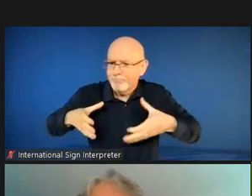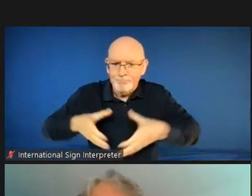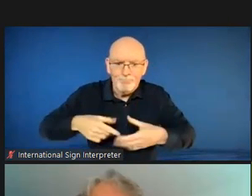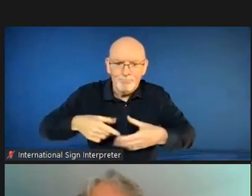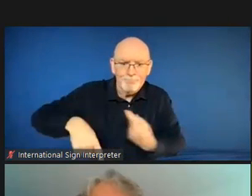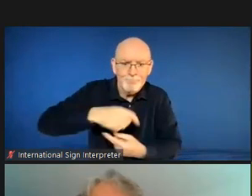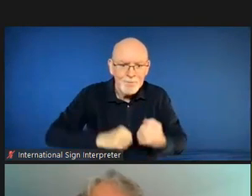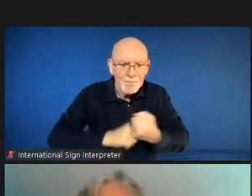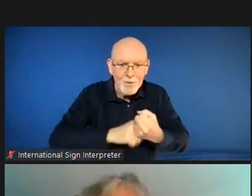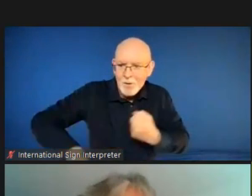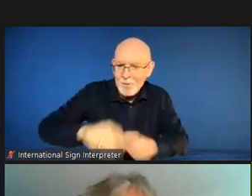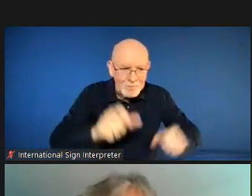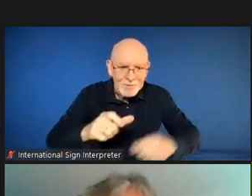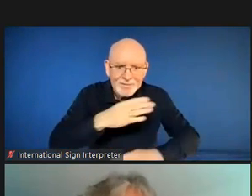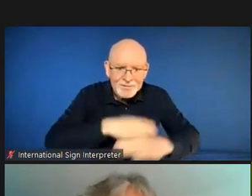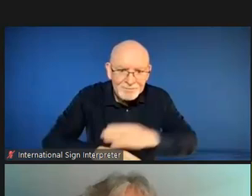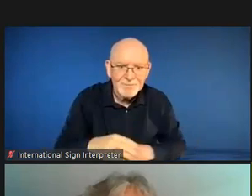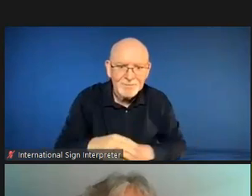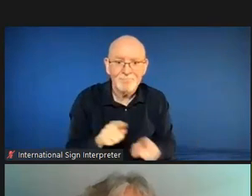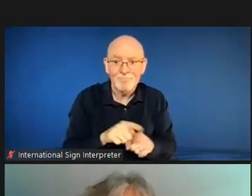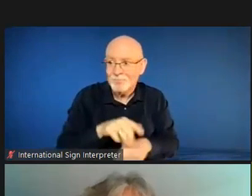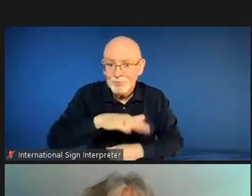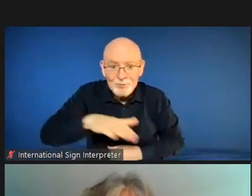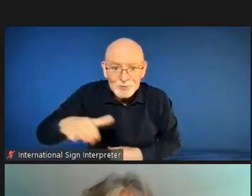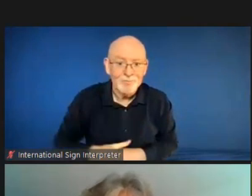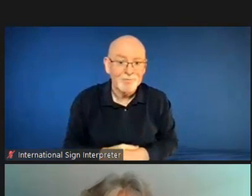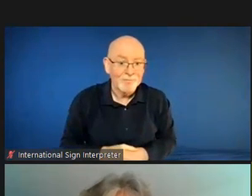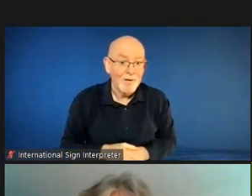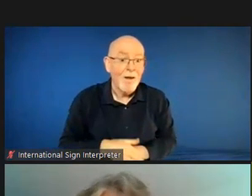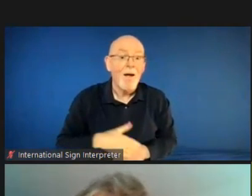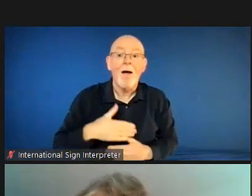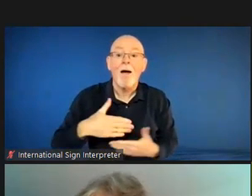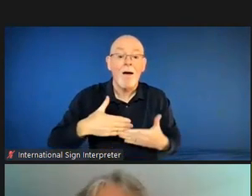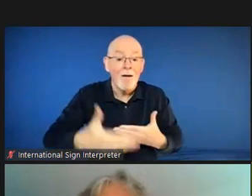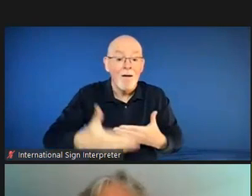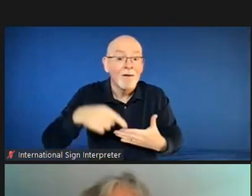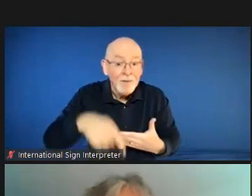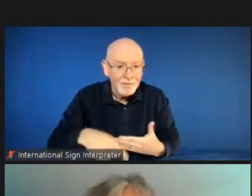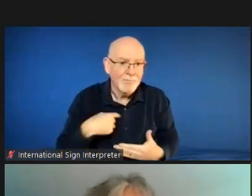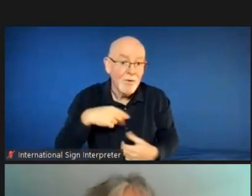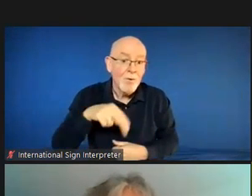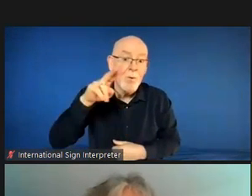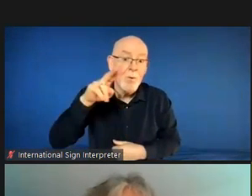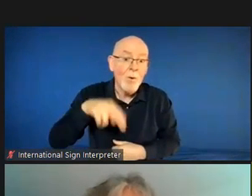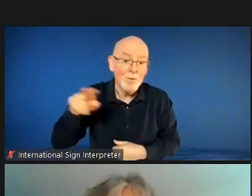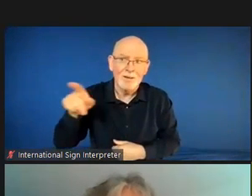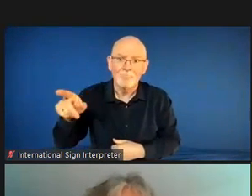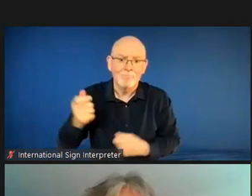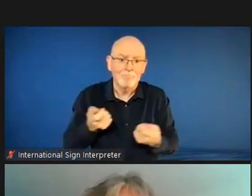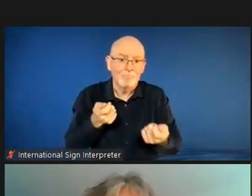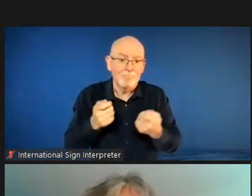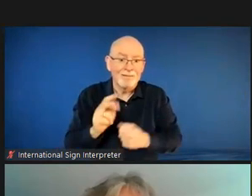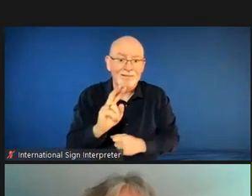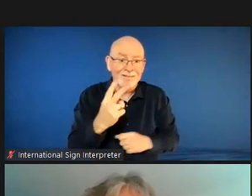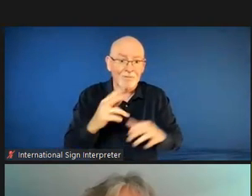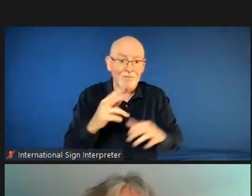Norway is going to hold the second Global Disability Summit, which I expect, I don't know for sure, but I expect education to